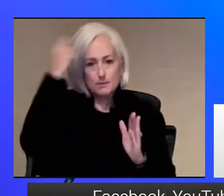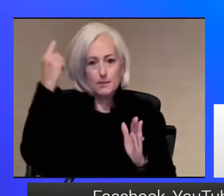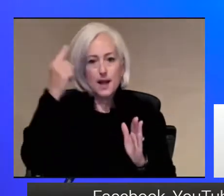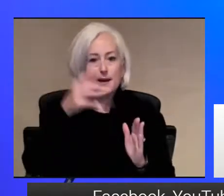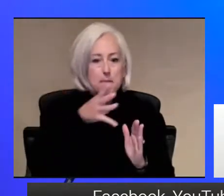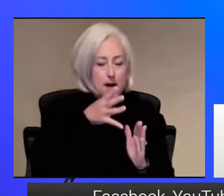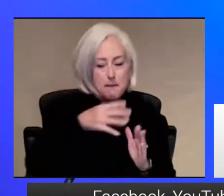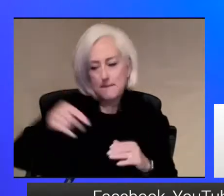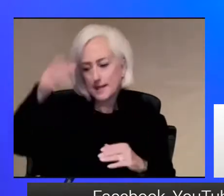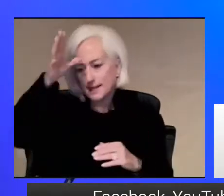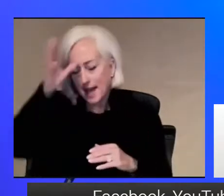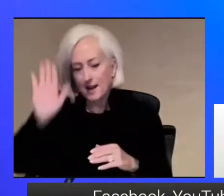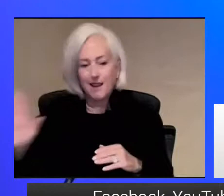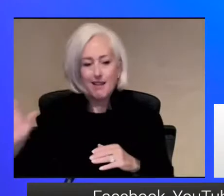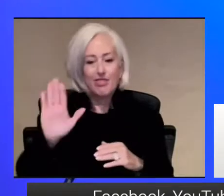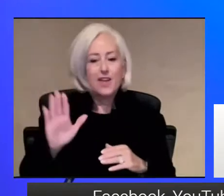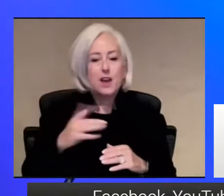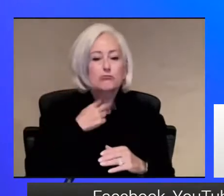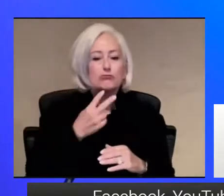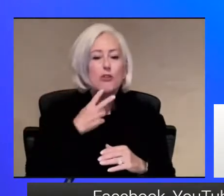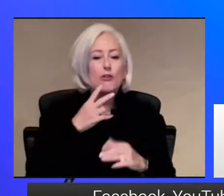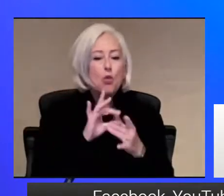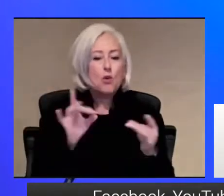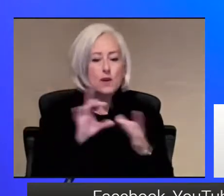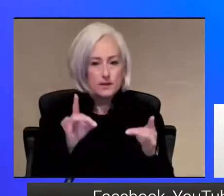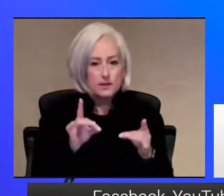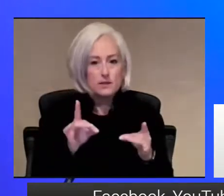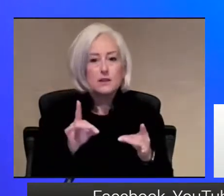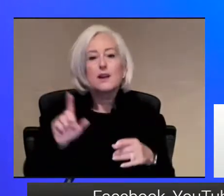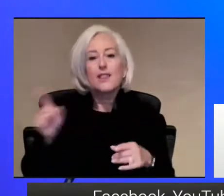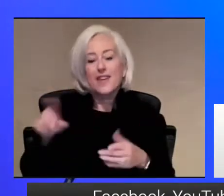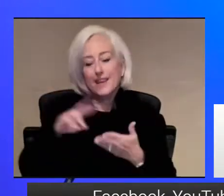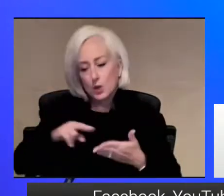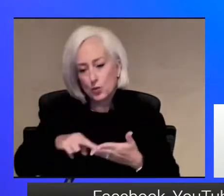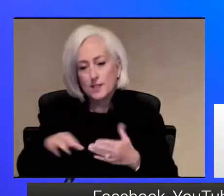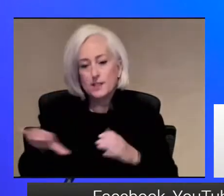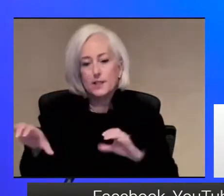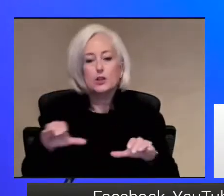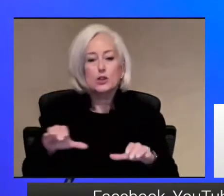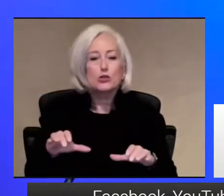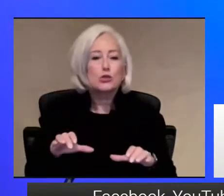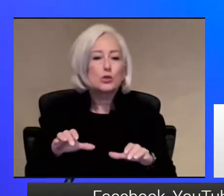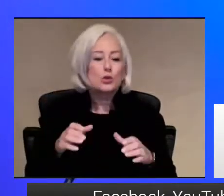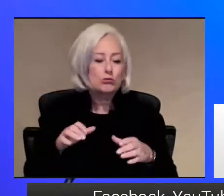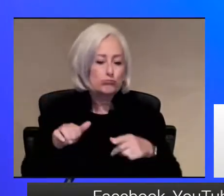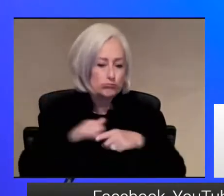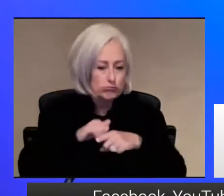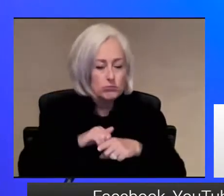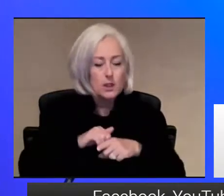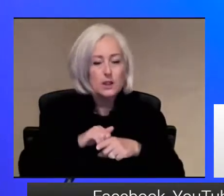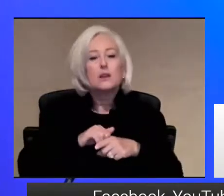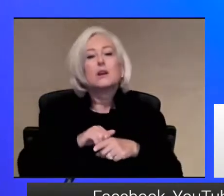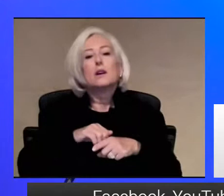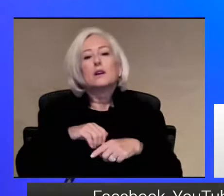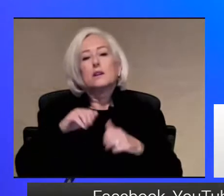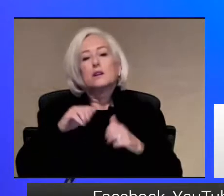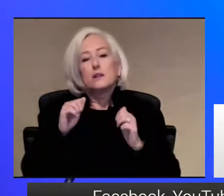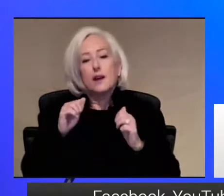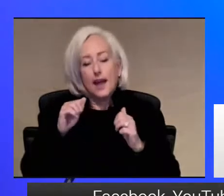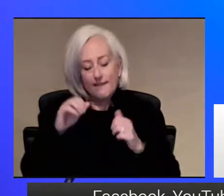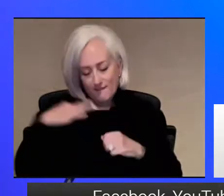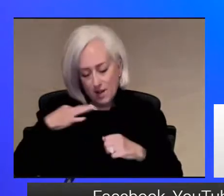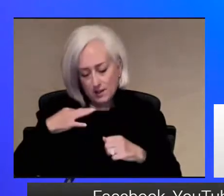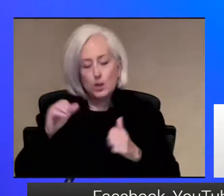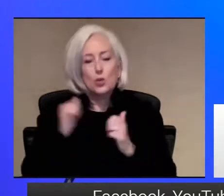research in birth equity based on the topic of their interest. It also gives them time to volunteer with a Black-led community